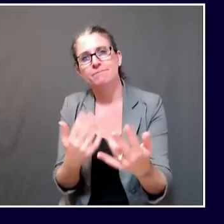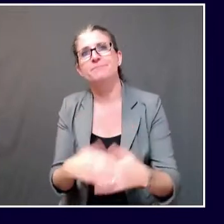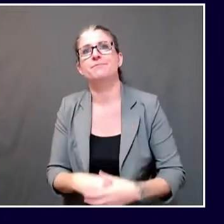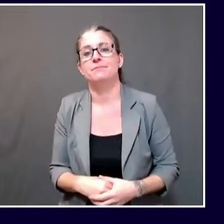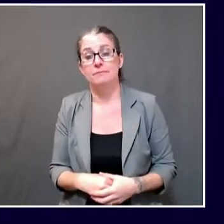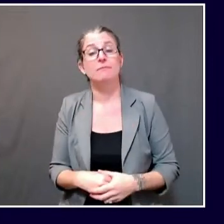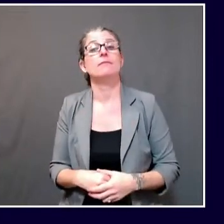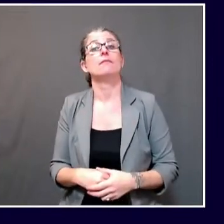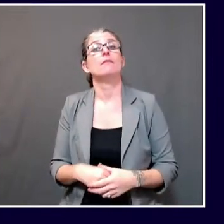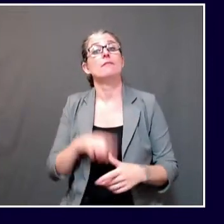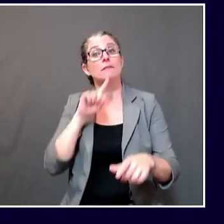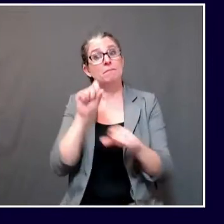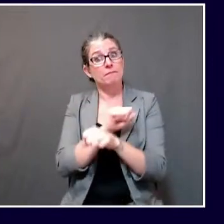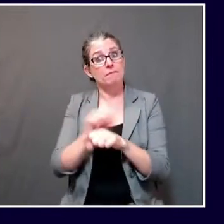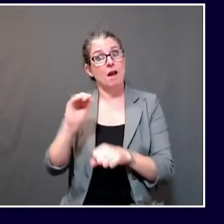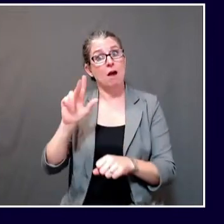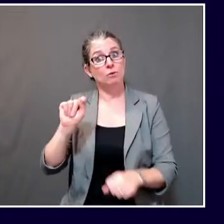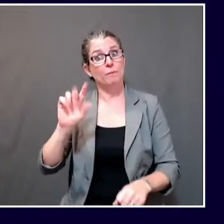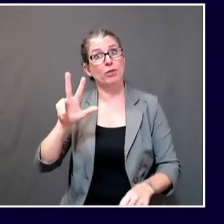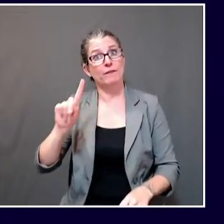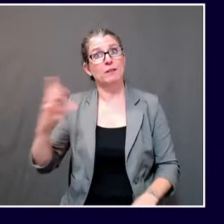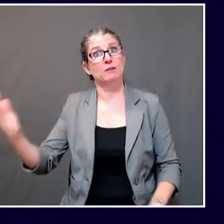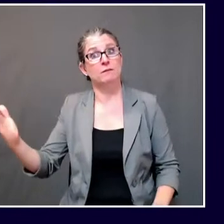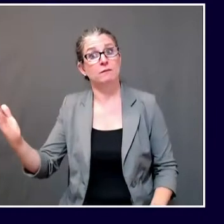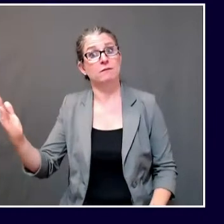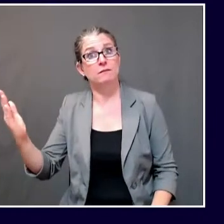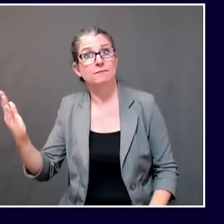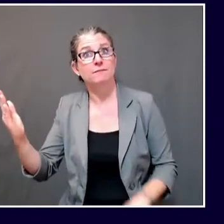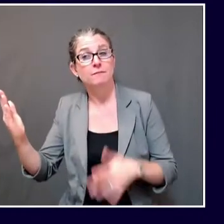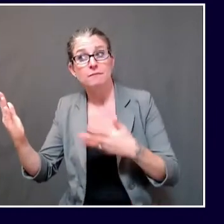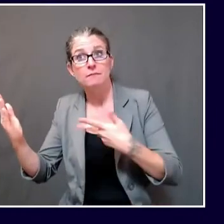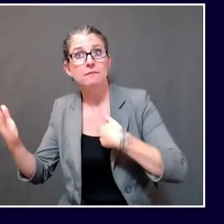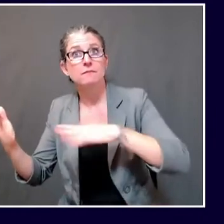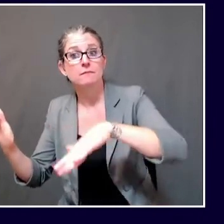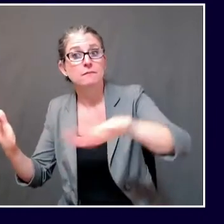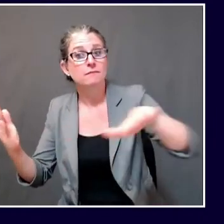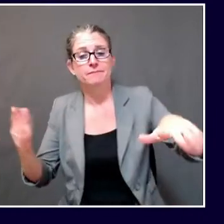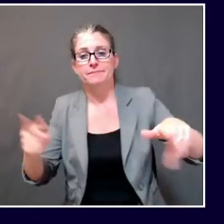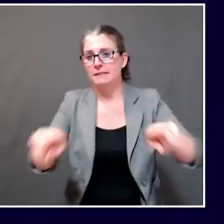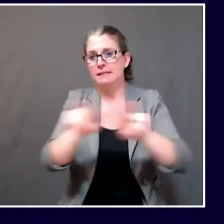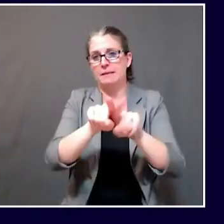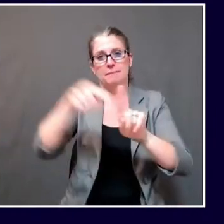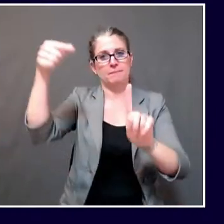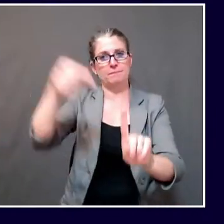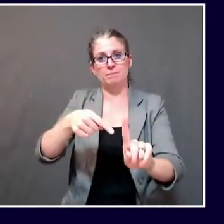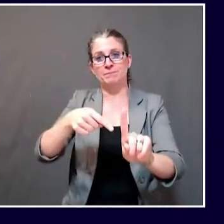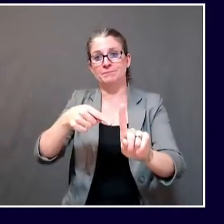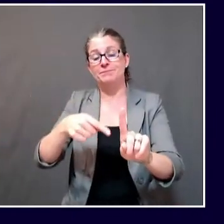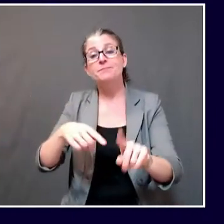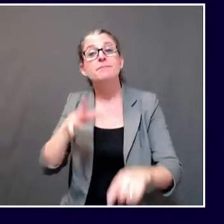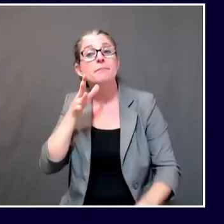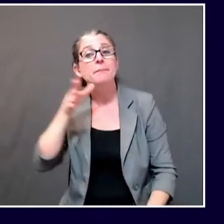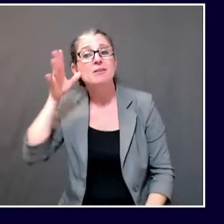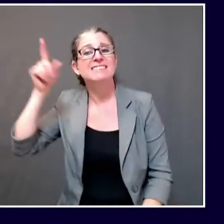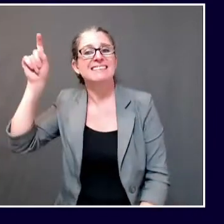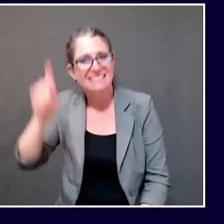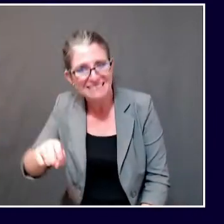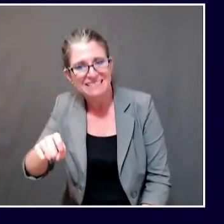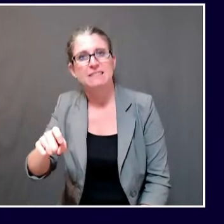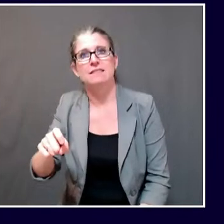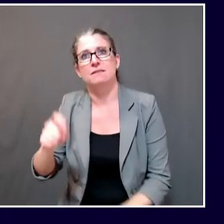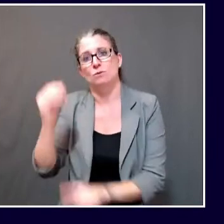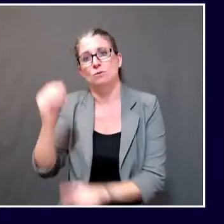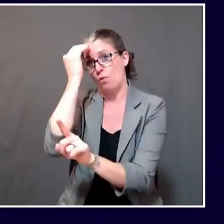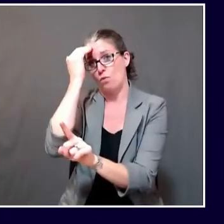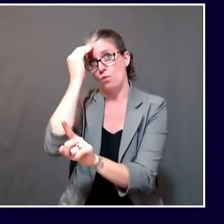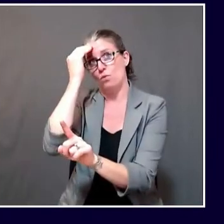are, the fundamental question that I think parents have to keep in mind is what is their risk as parents and what